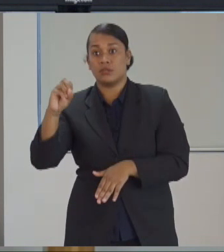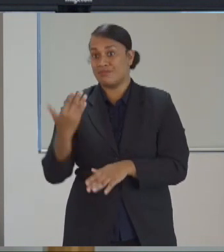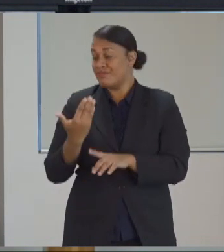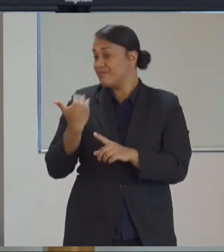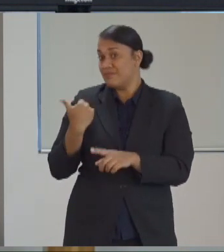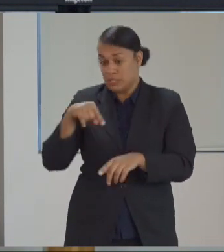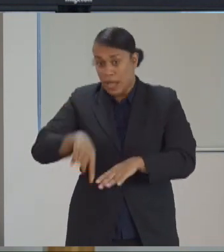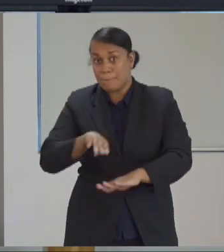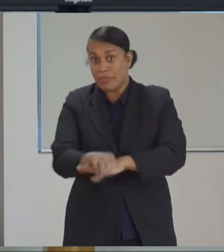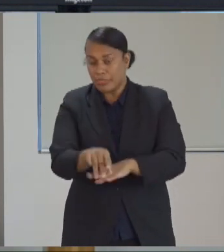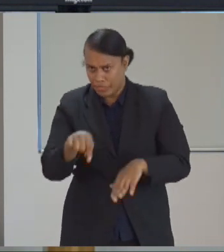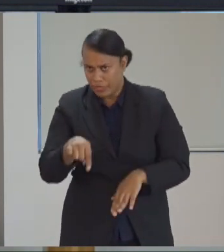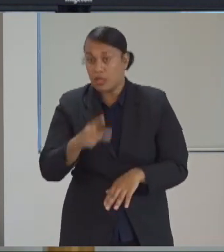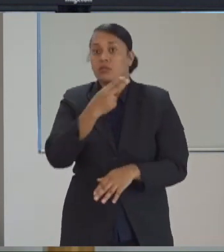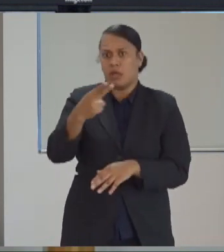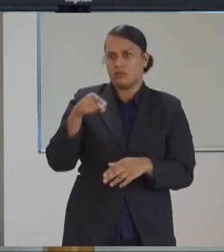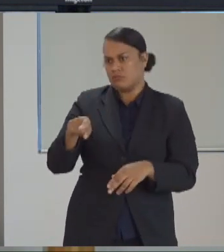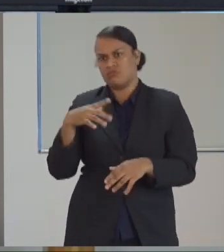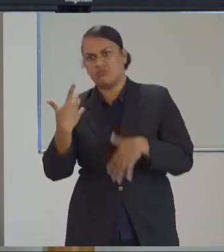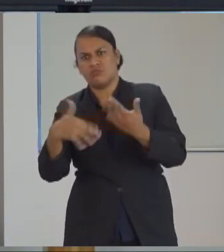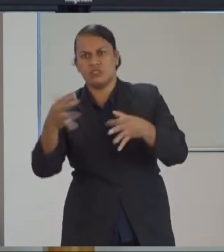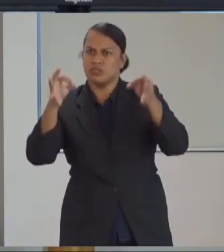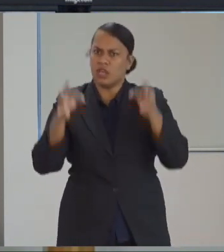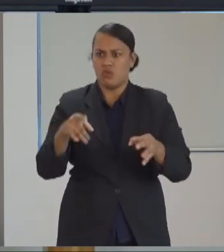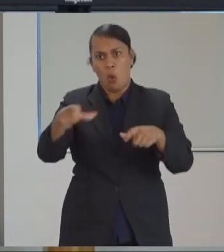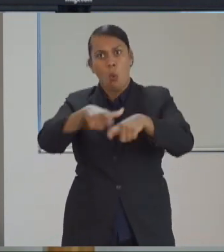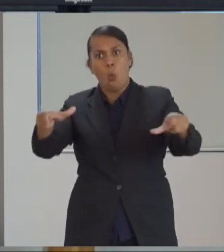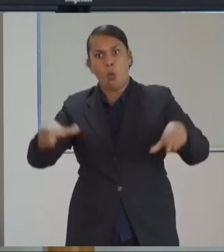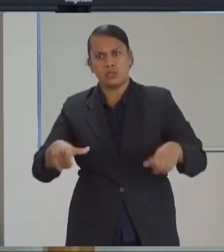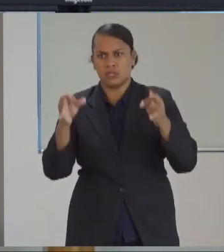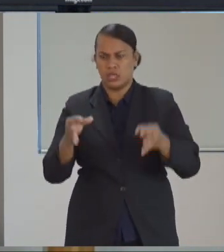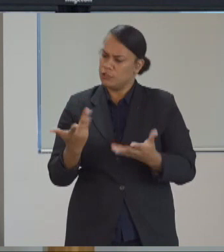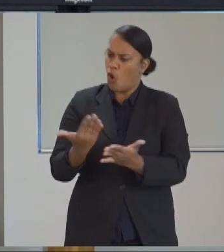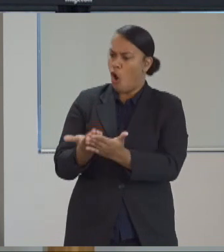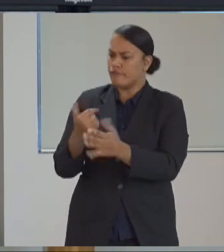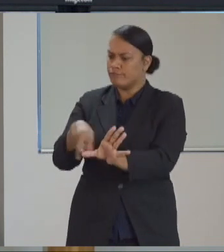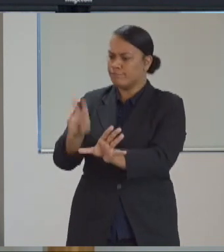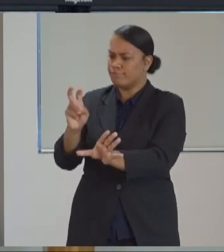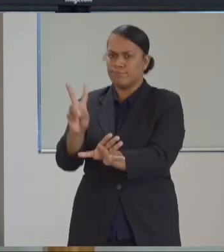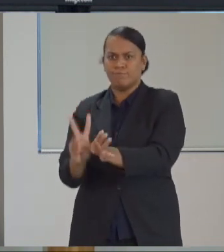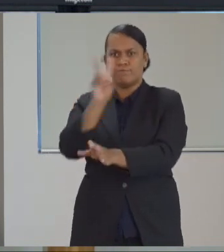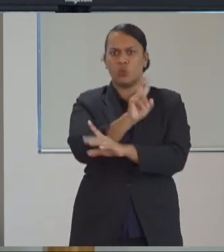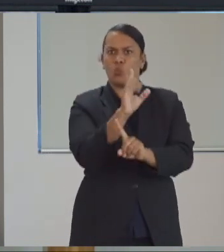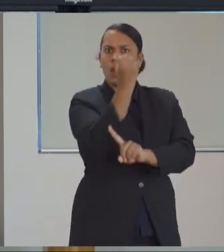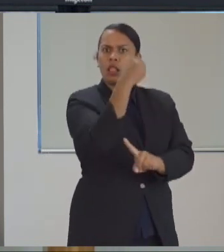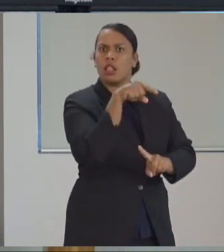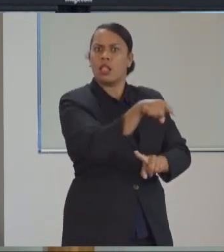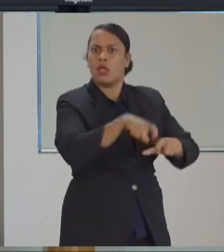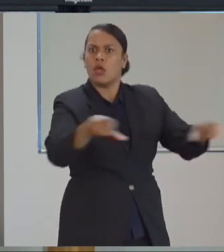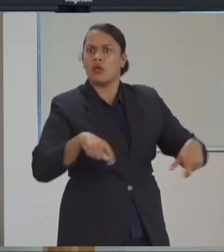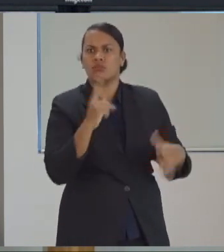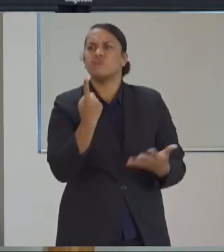The charges were erroneously dismissed, not on the basis of the law's validity, but on the basis of how the